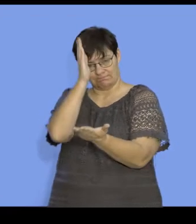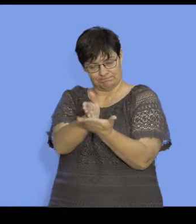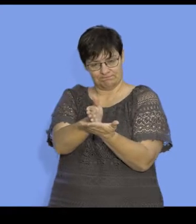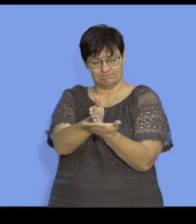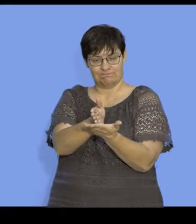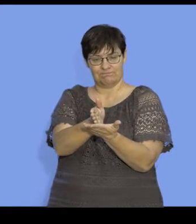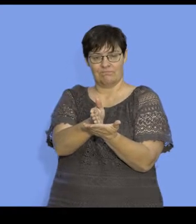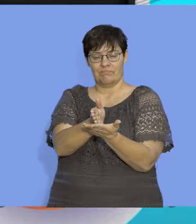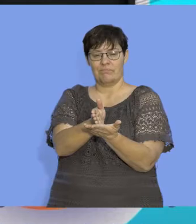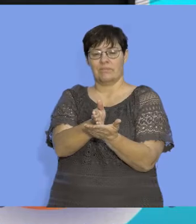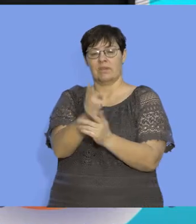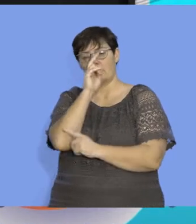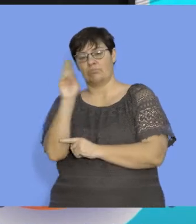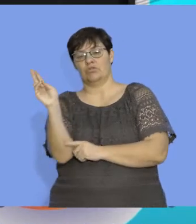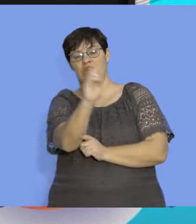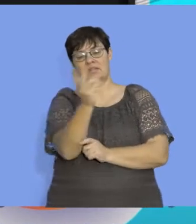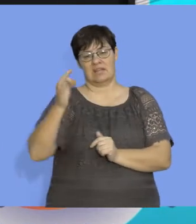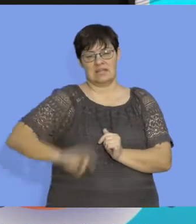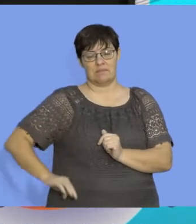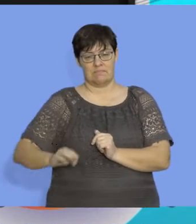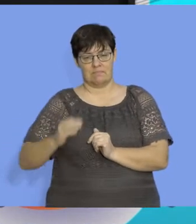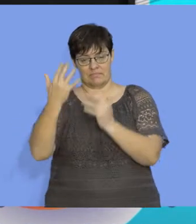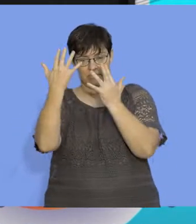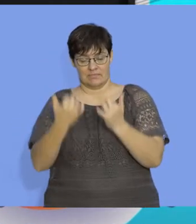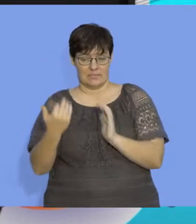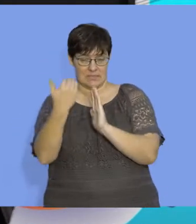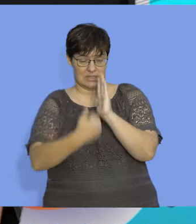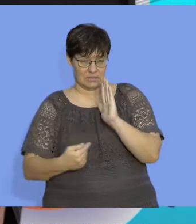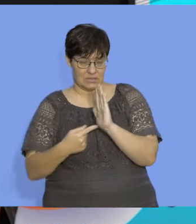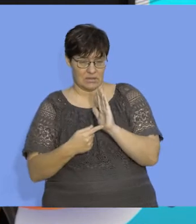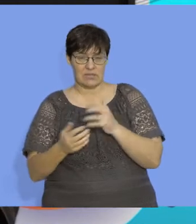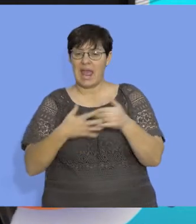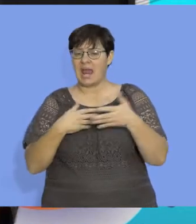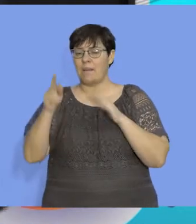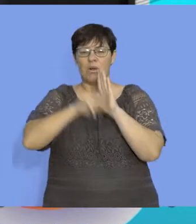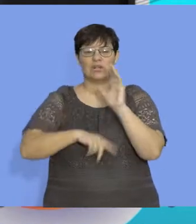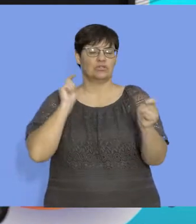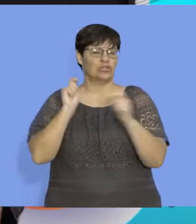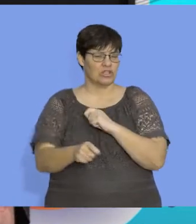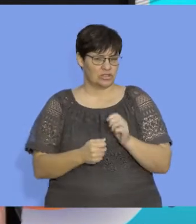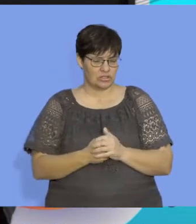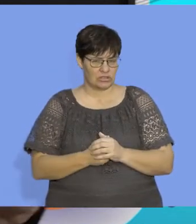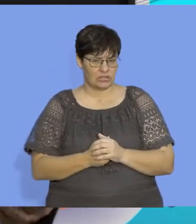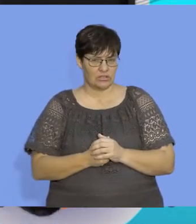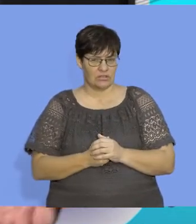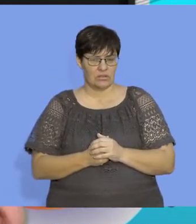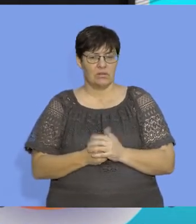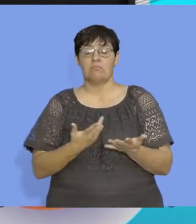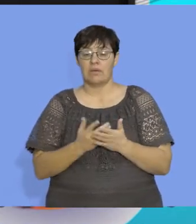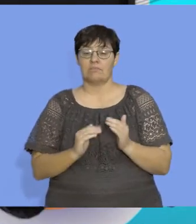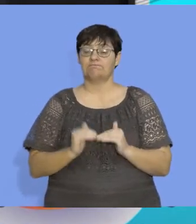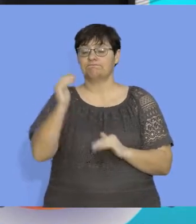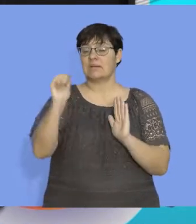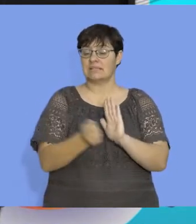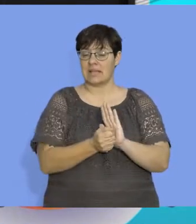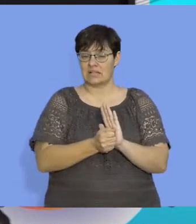statement, because any change in policy will either increase my sales or decrease my sales, which then